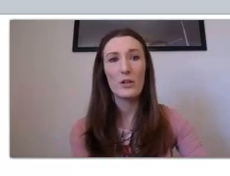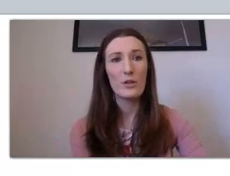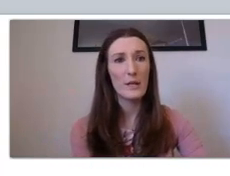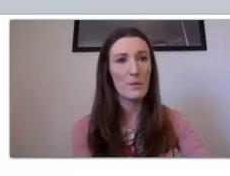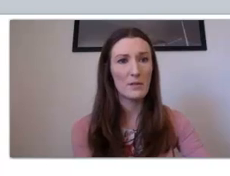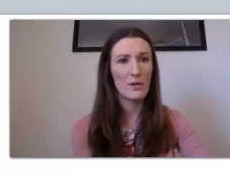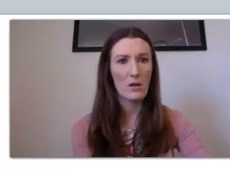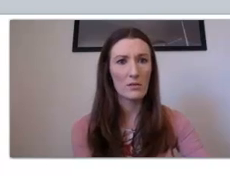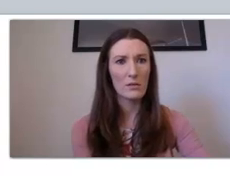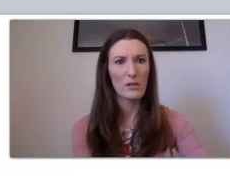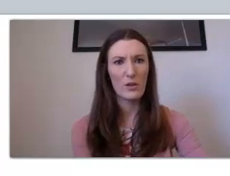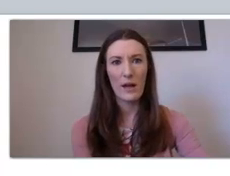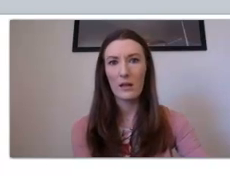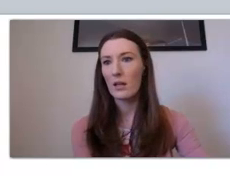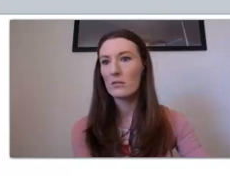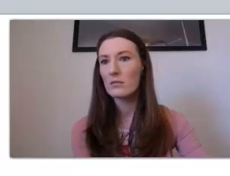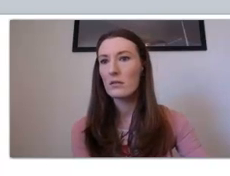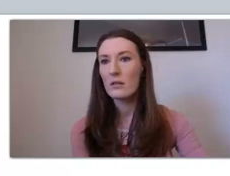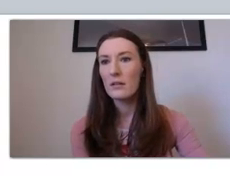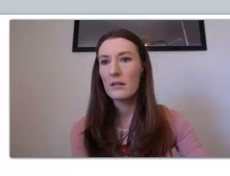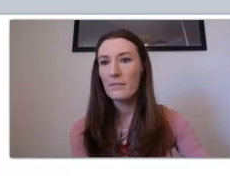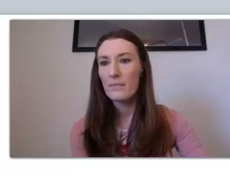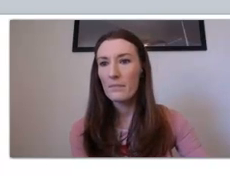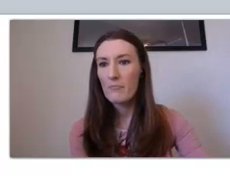So make sure your seatbelts are on correctly.